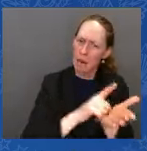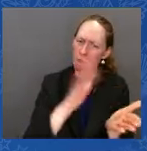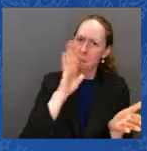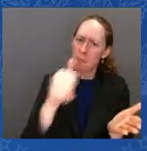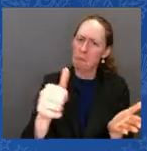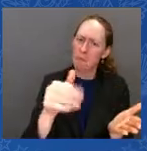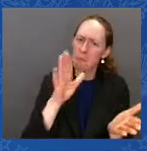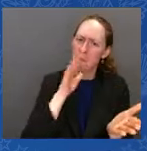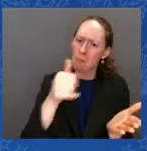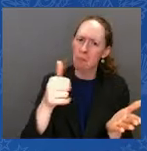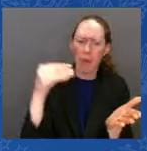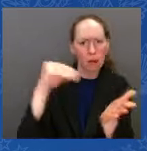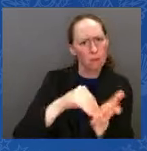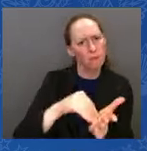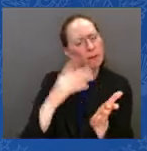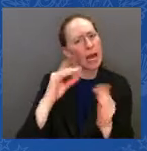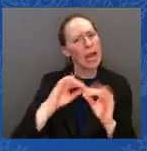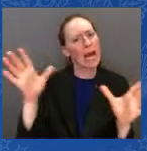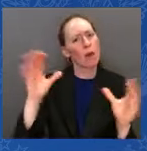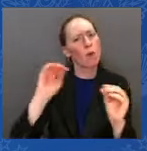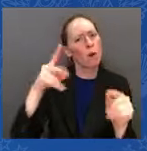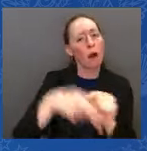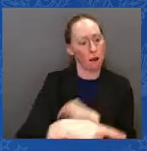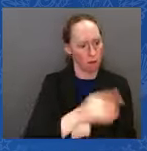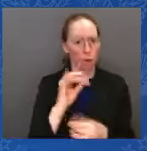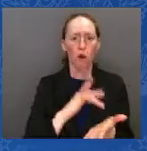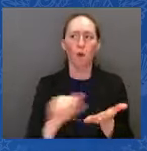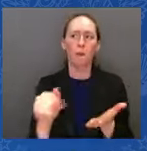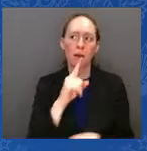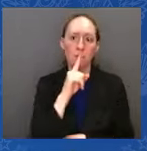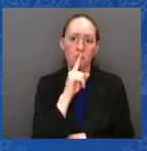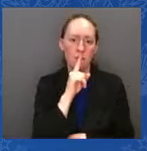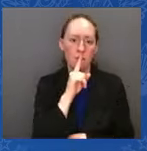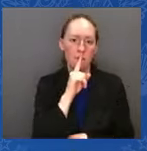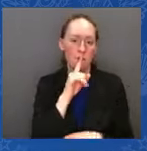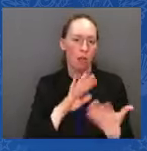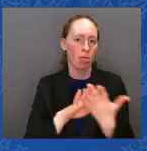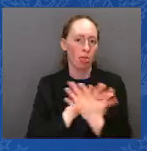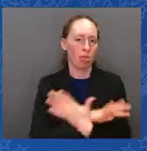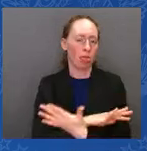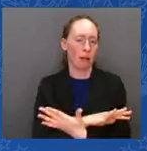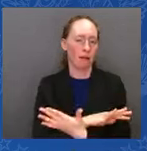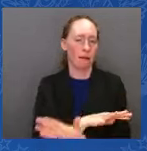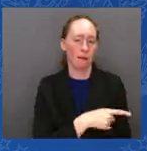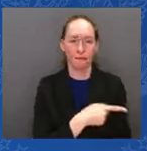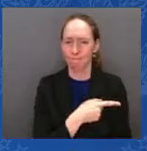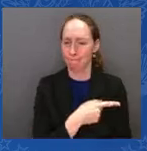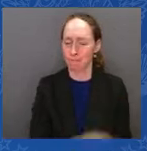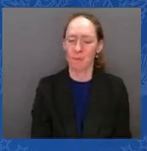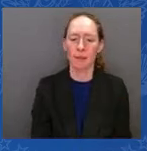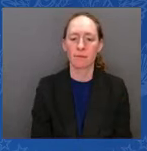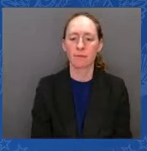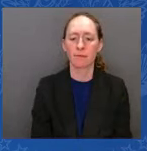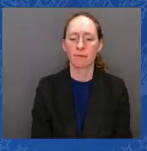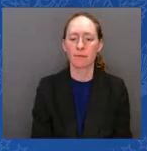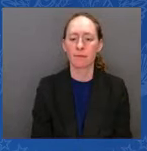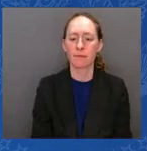cut it. So you can see it. Here's another example. Under the Republican plan,